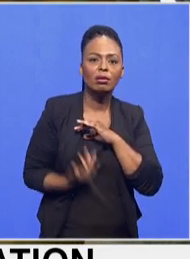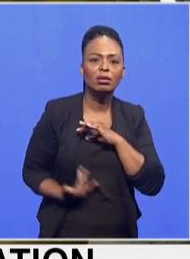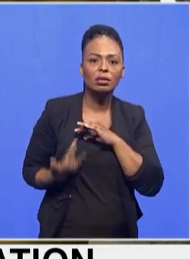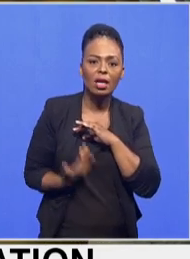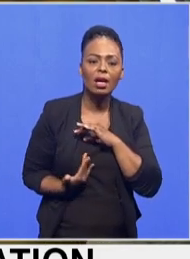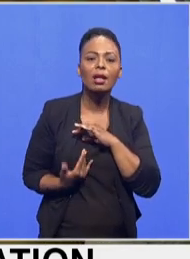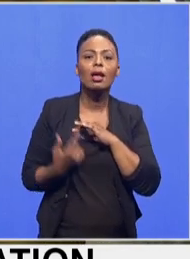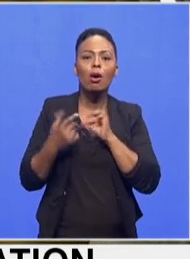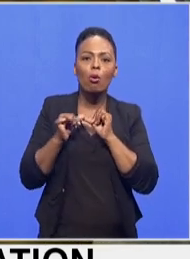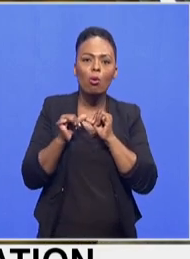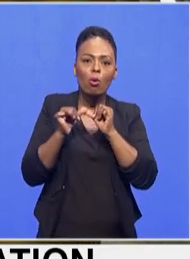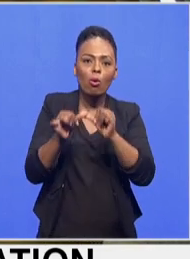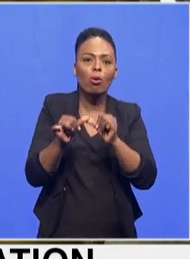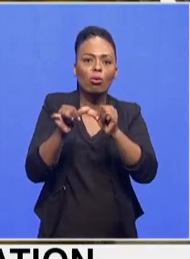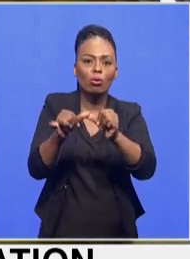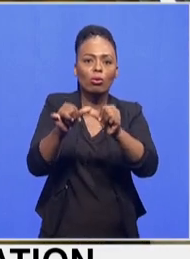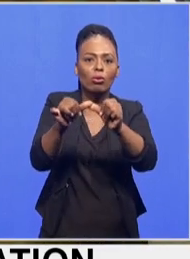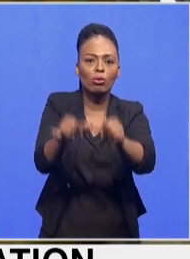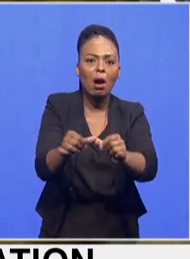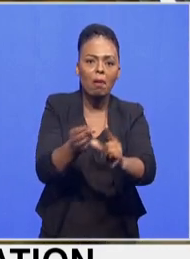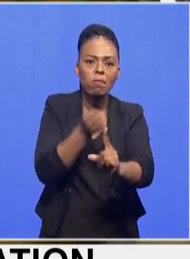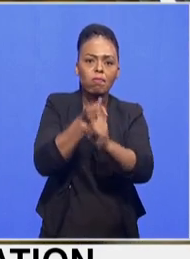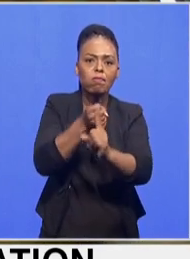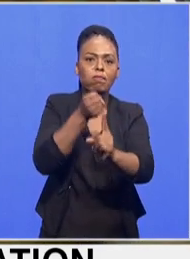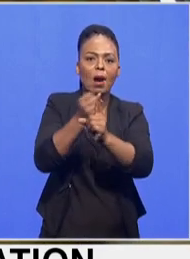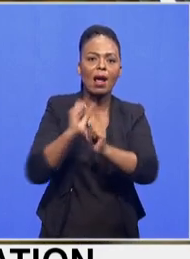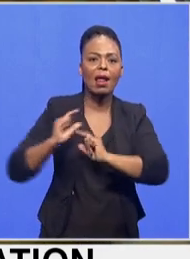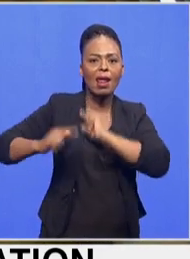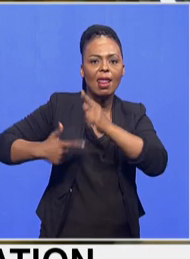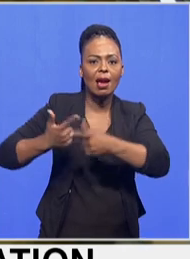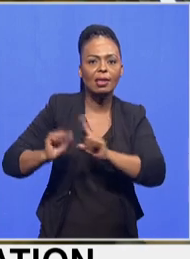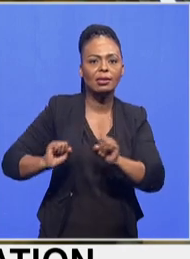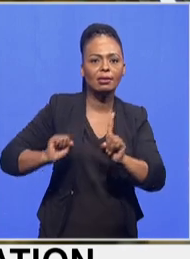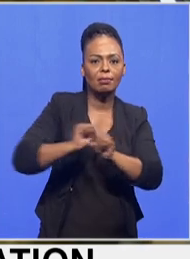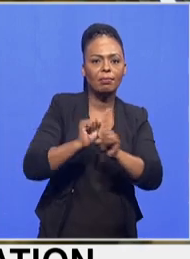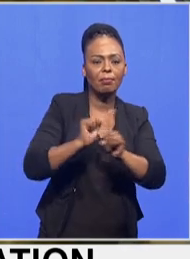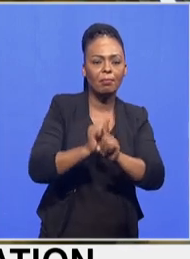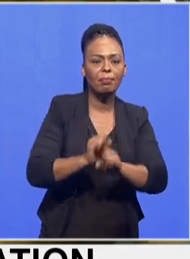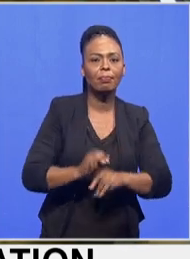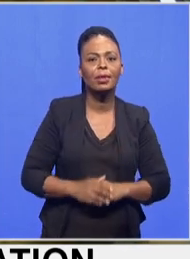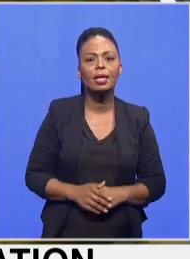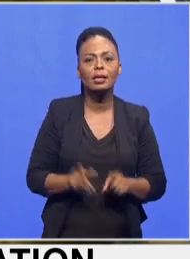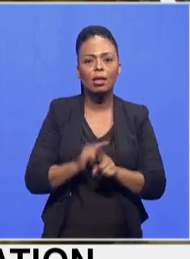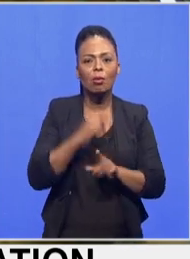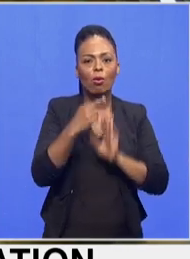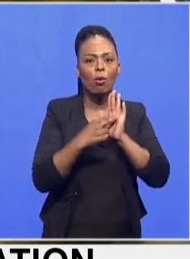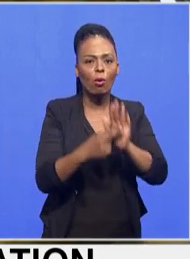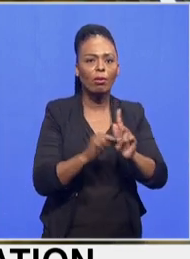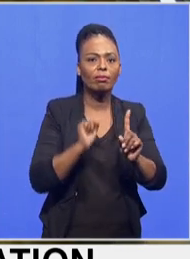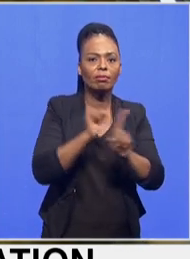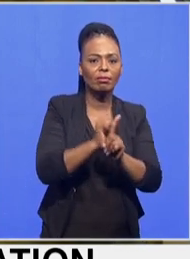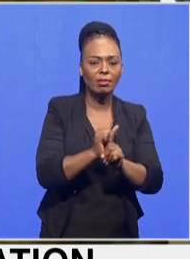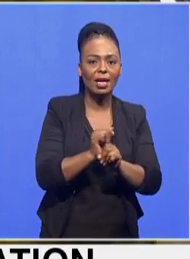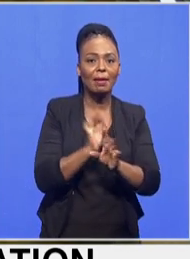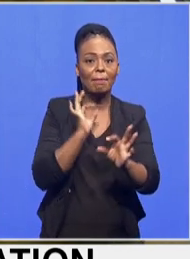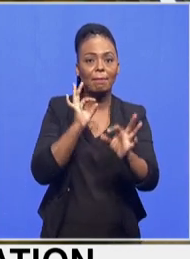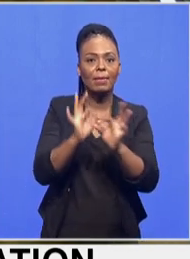continue to pursue the legacy and things that he stood for, particularly when it comes to young